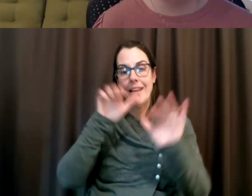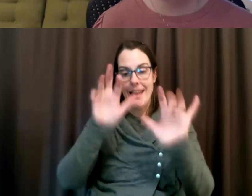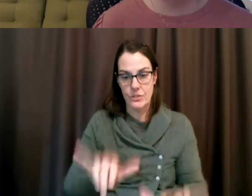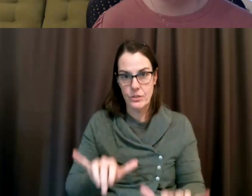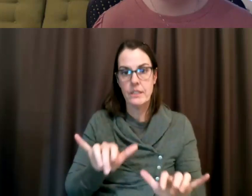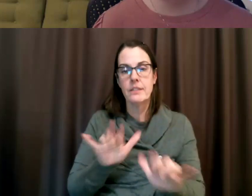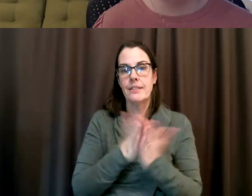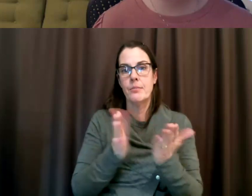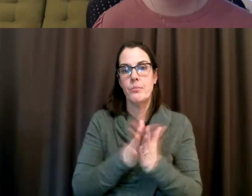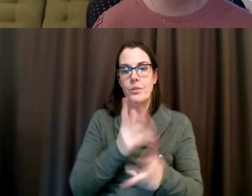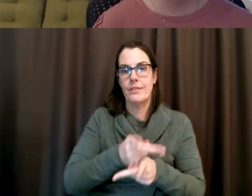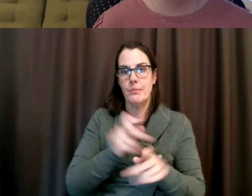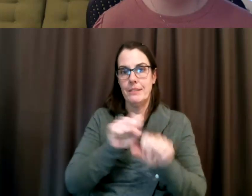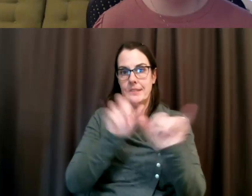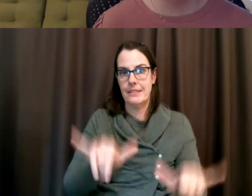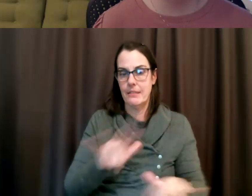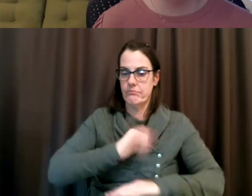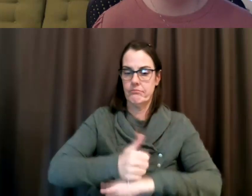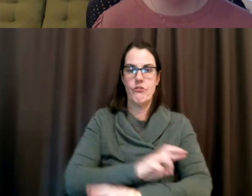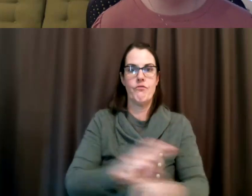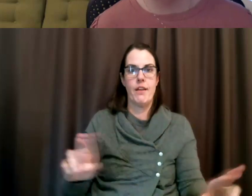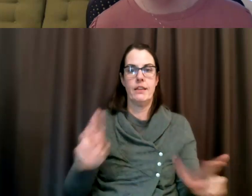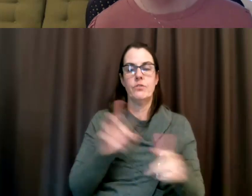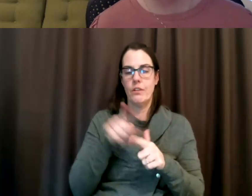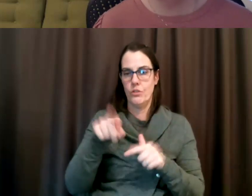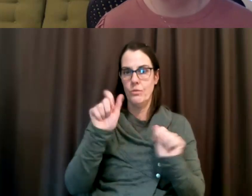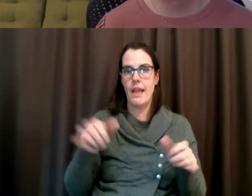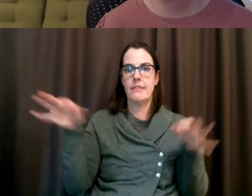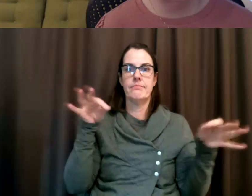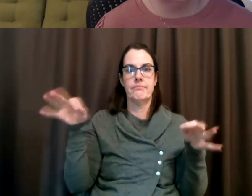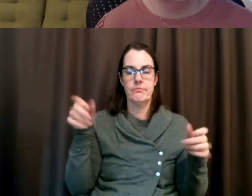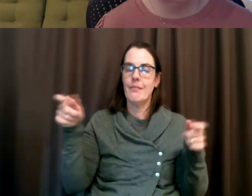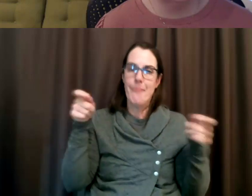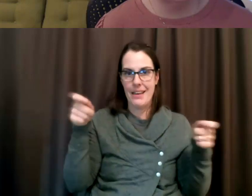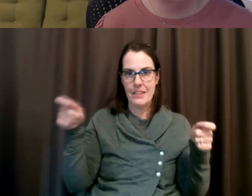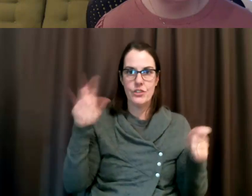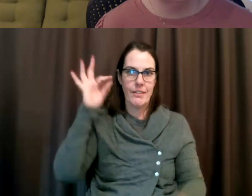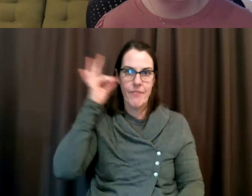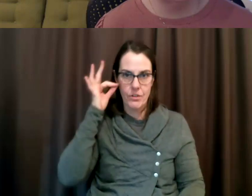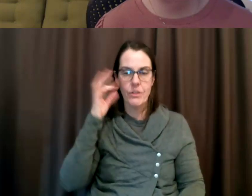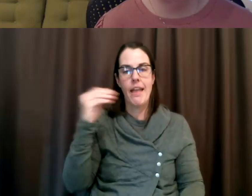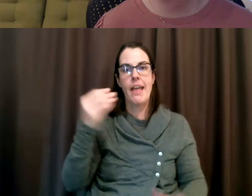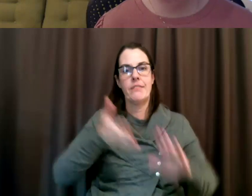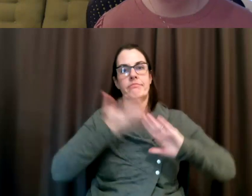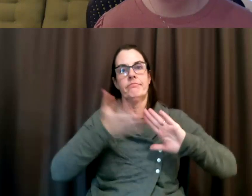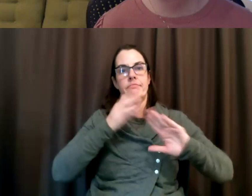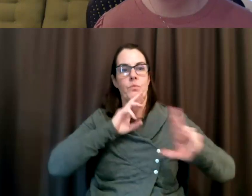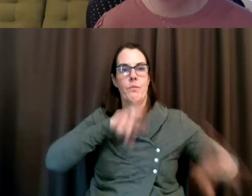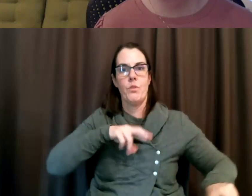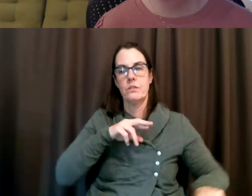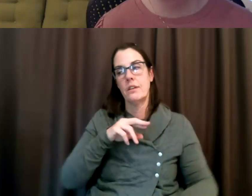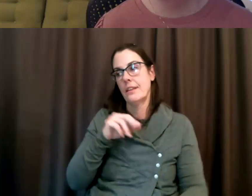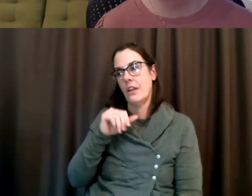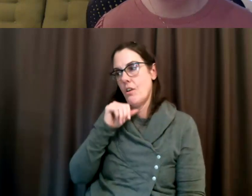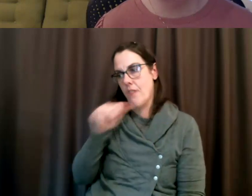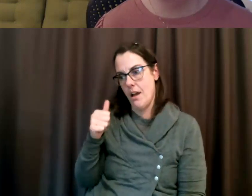in place so that you can manage the federal award and generate legitimate financial reports that doesn't, that aren't coming from just a